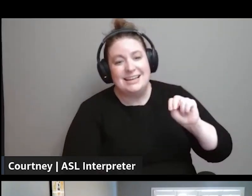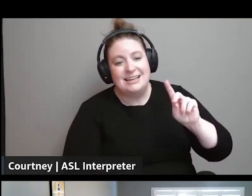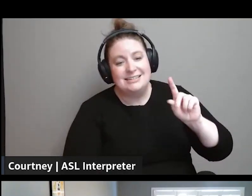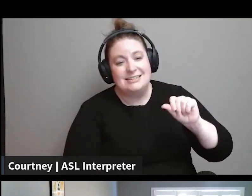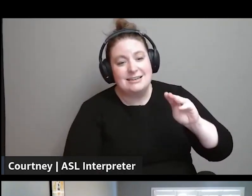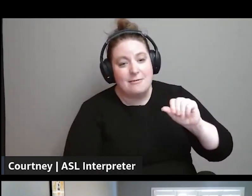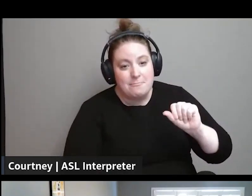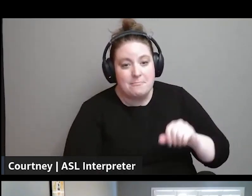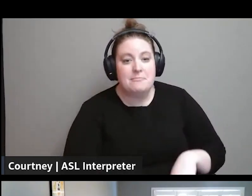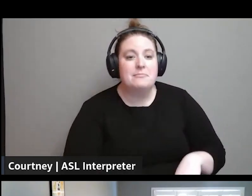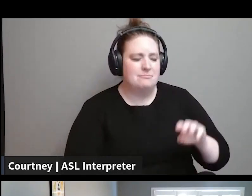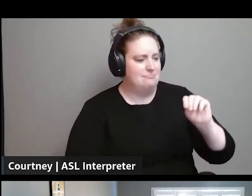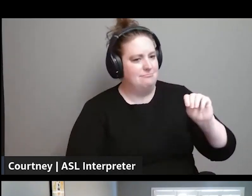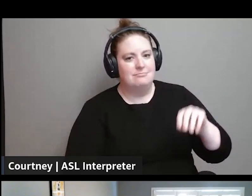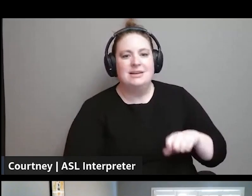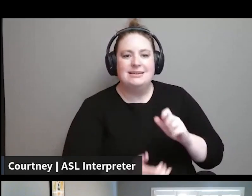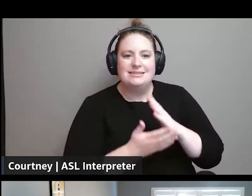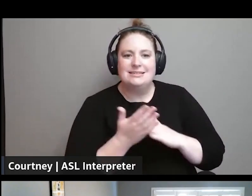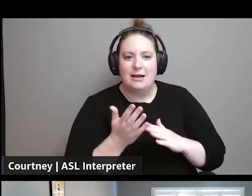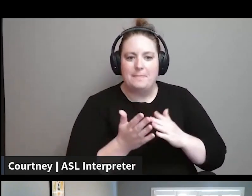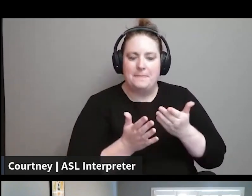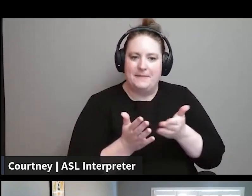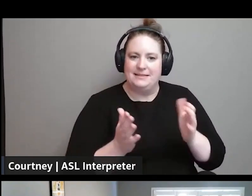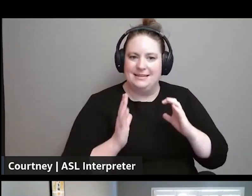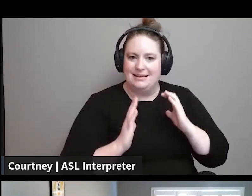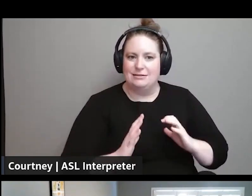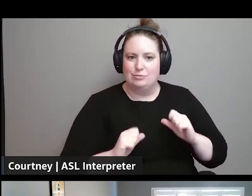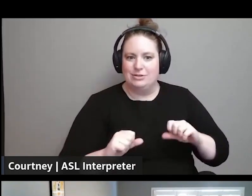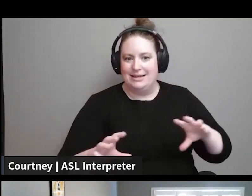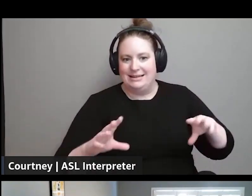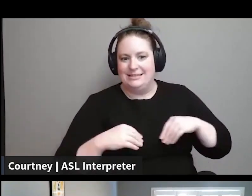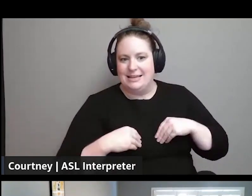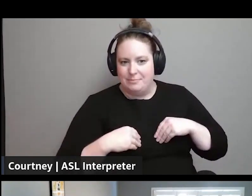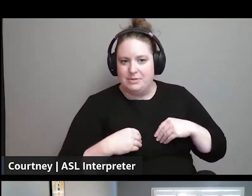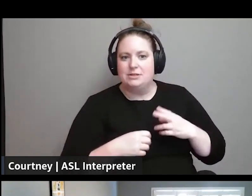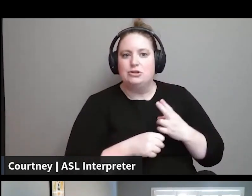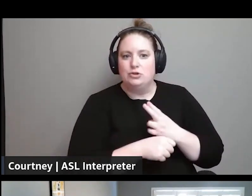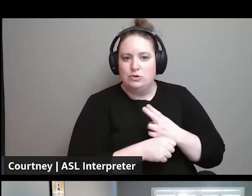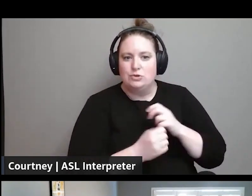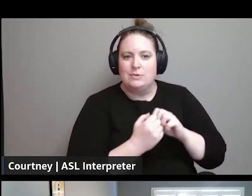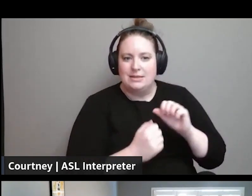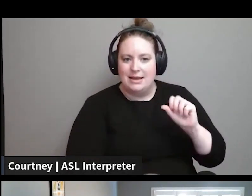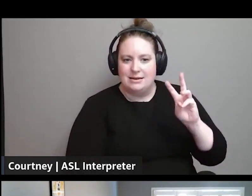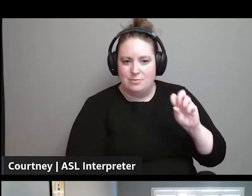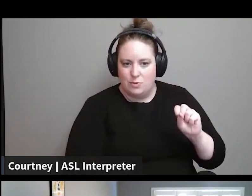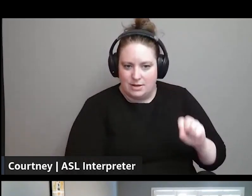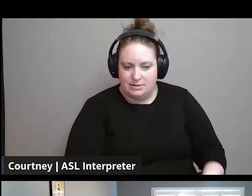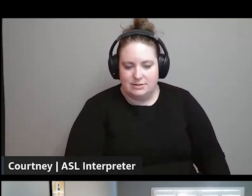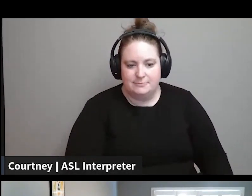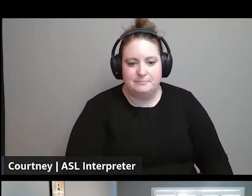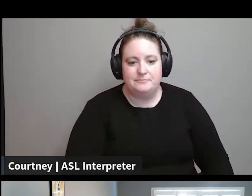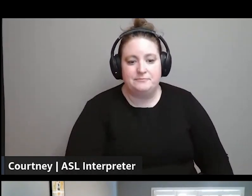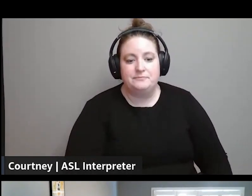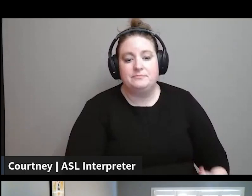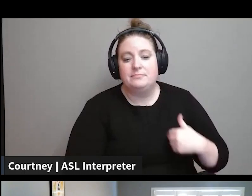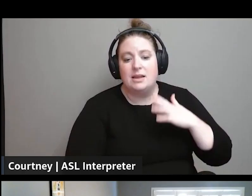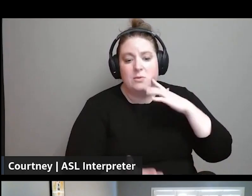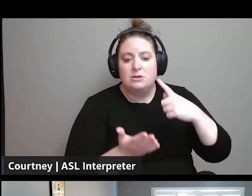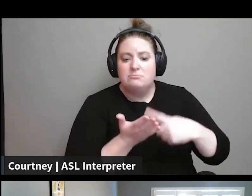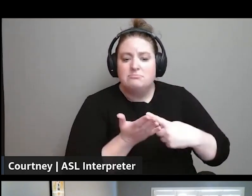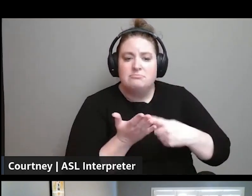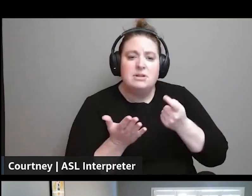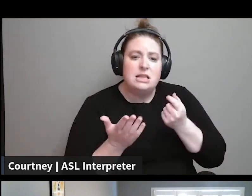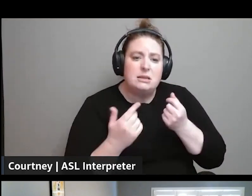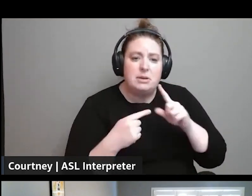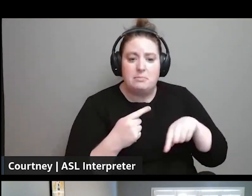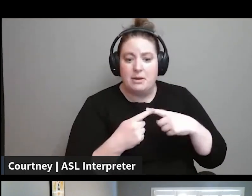can, uh, yeah, accept or terminate with AWS. And I'll talk a little bit about